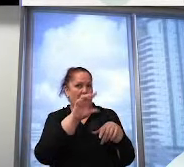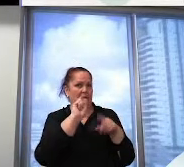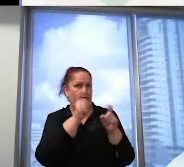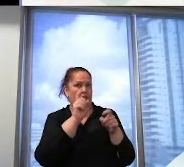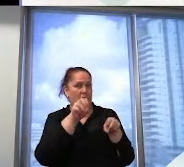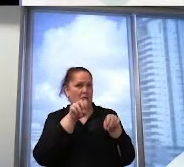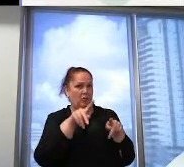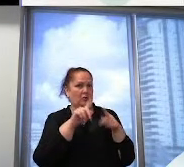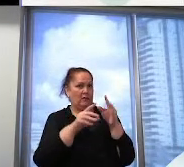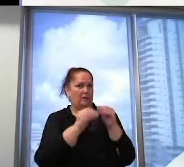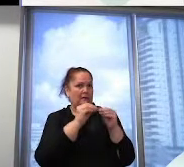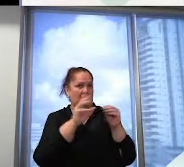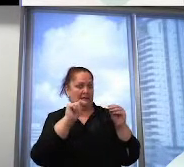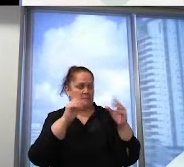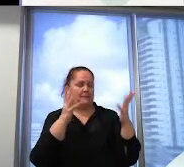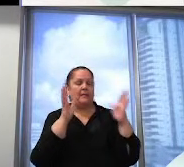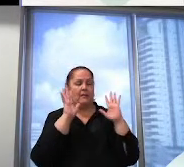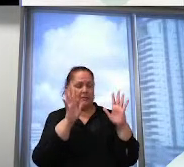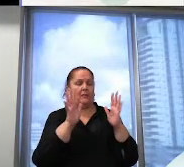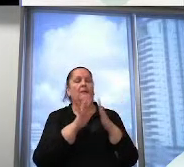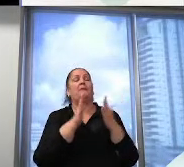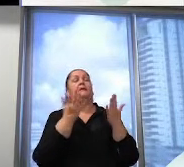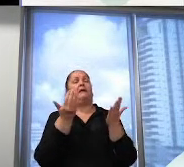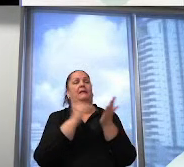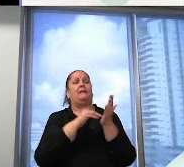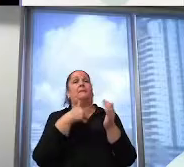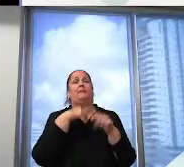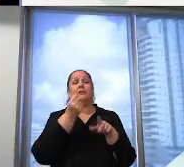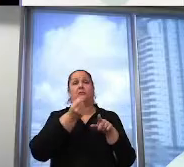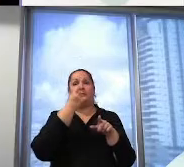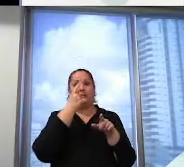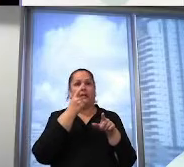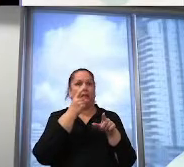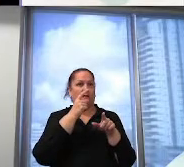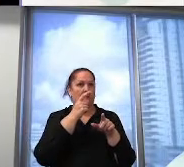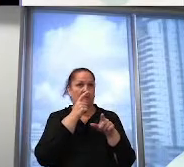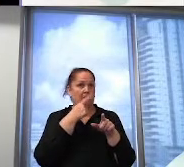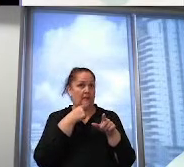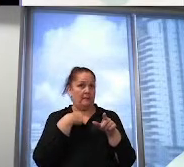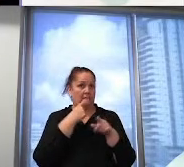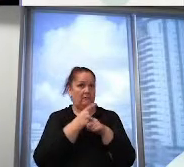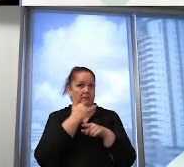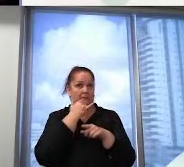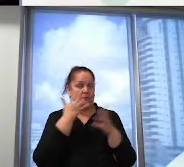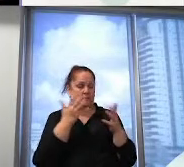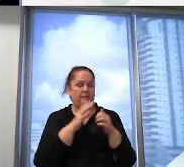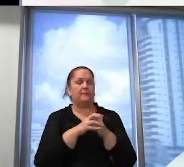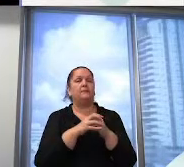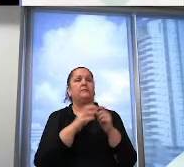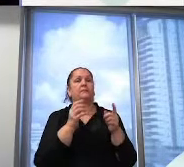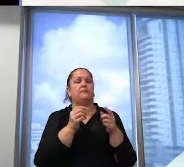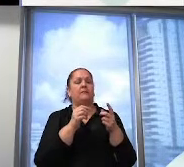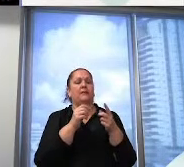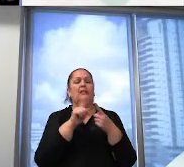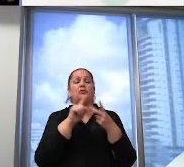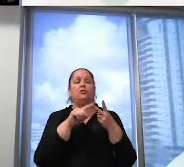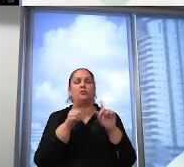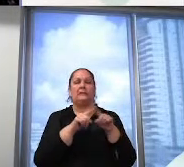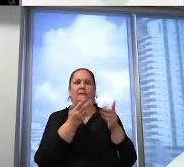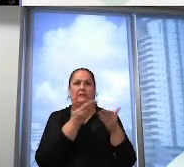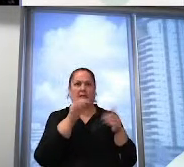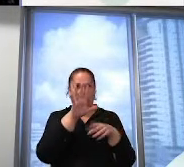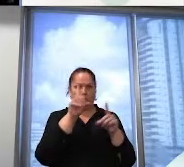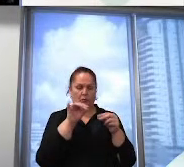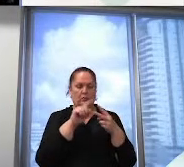and giving you the opportunity to straighten it out. So here's my understanding, and I'm just asking you to get it for us as clearly as I can. There's two